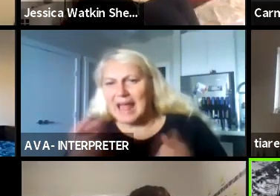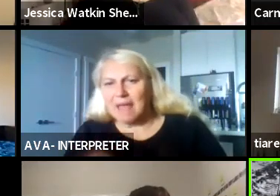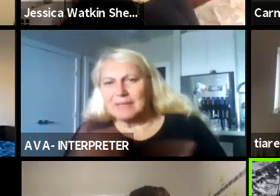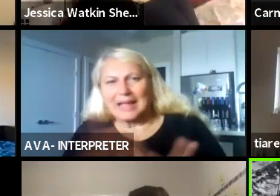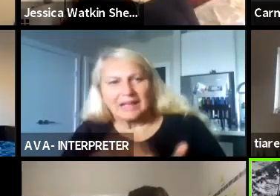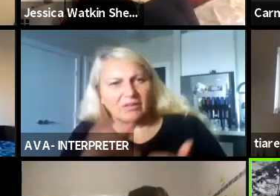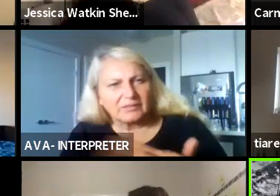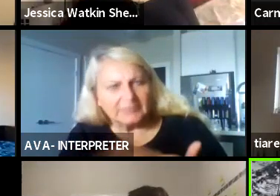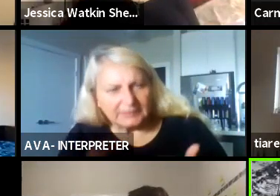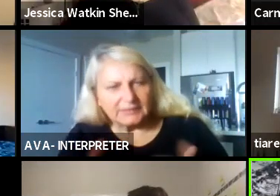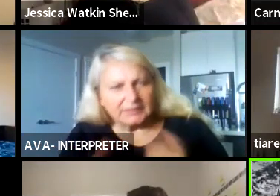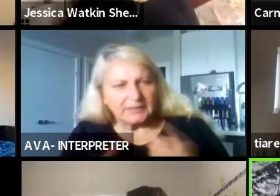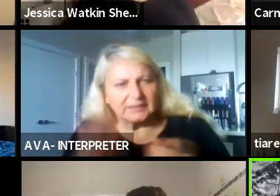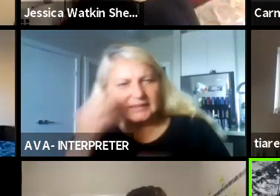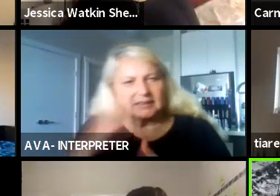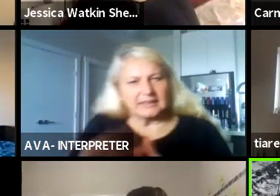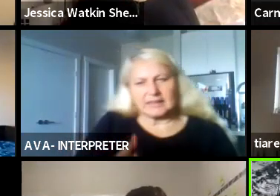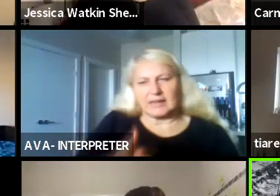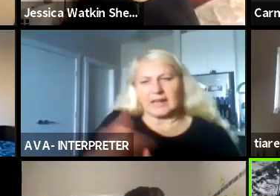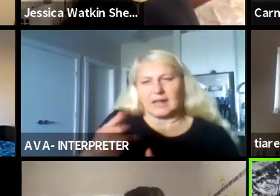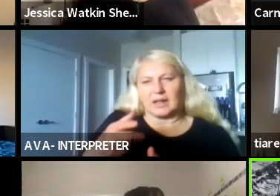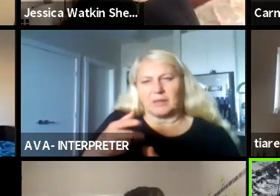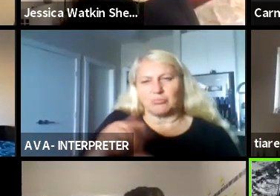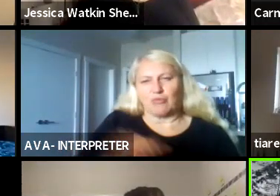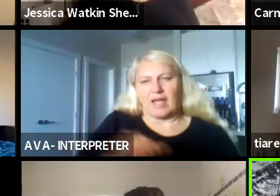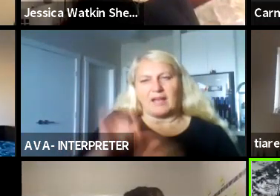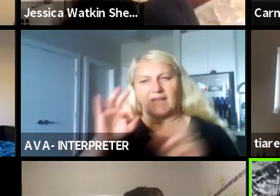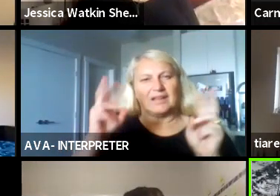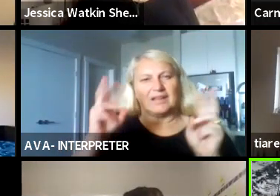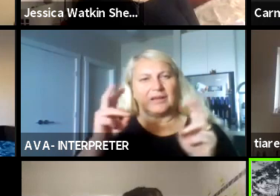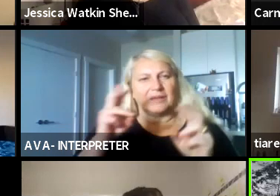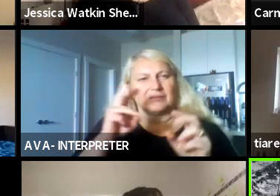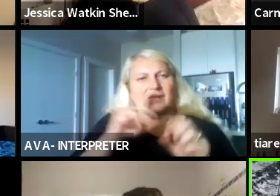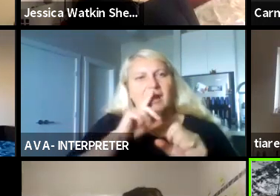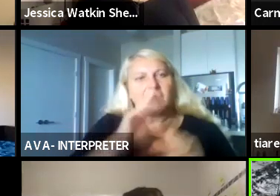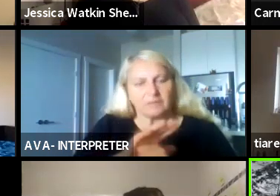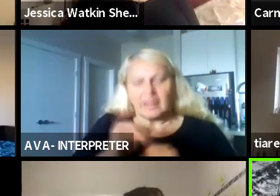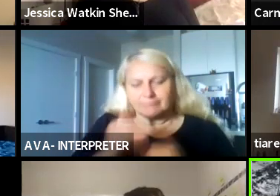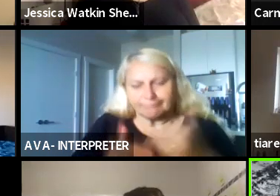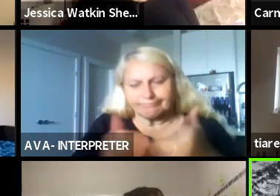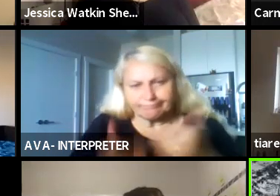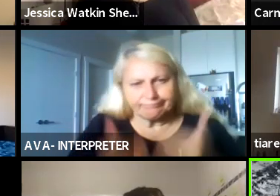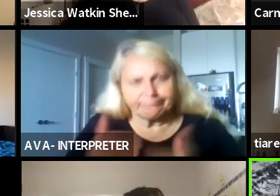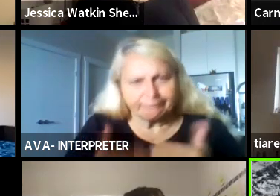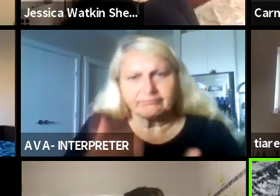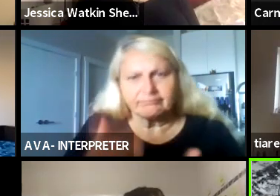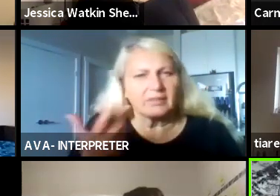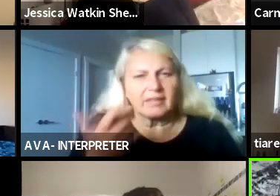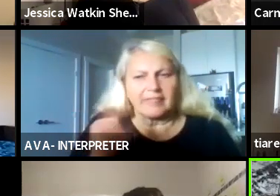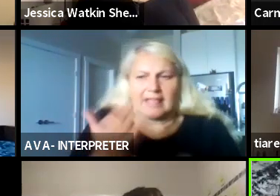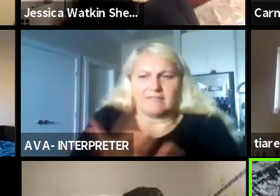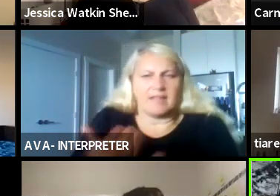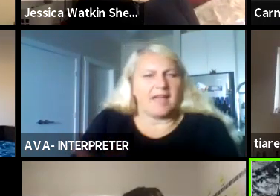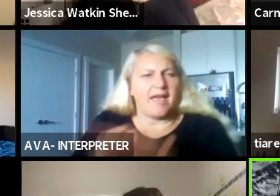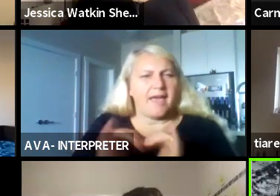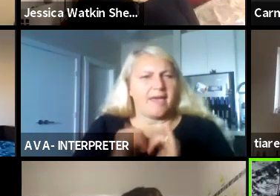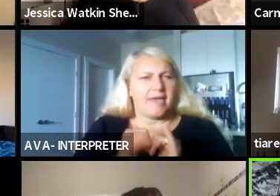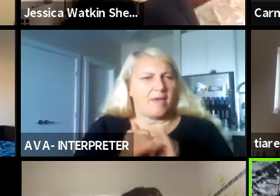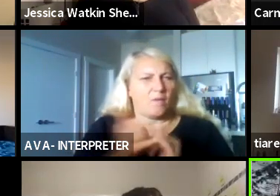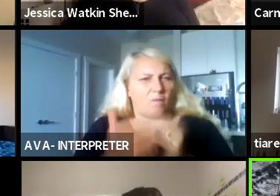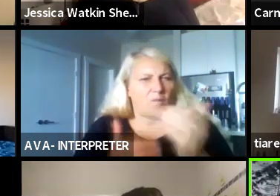of the practices of affirmation that we can be amplifying, and what are those practices, particularly